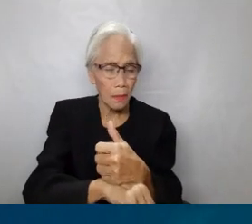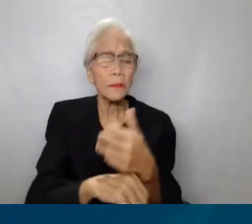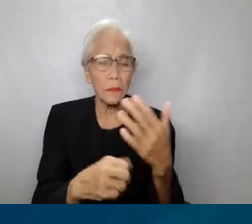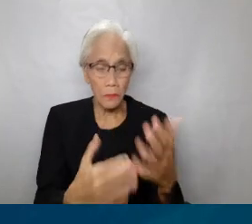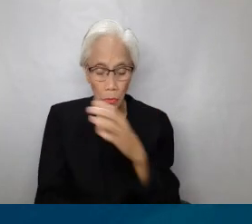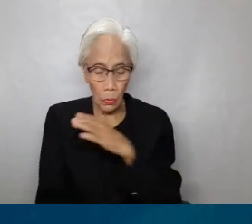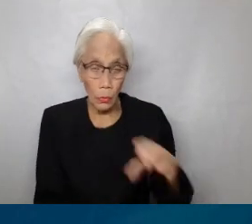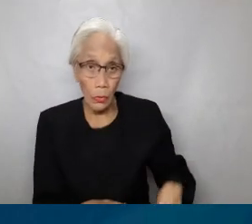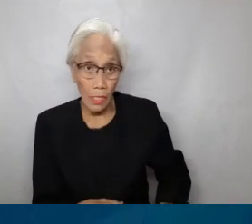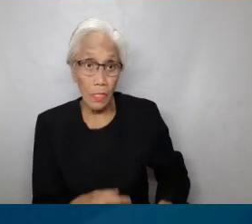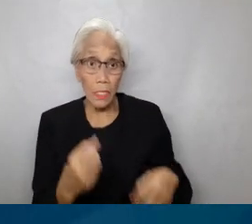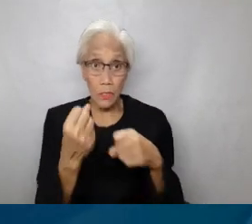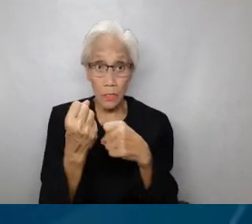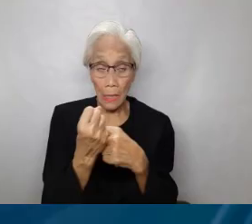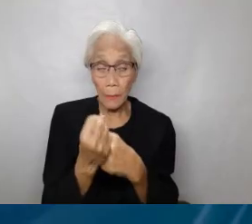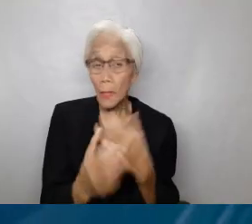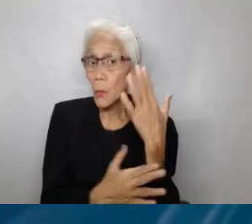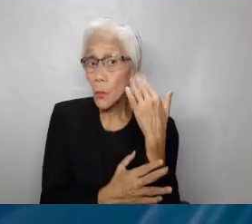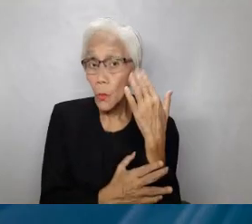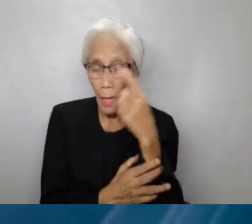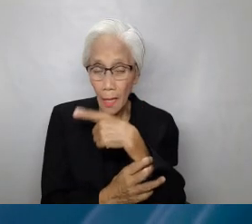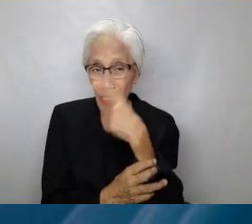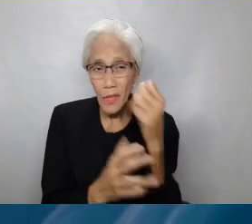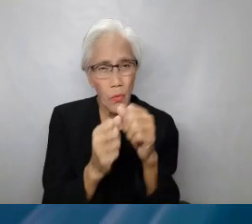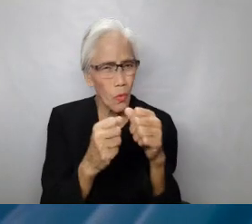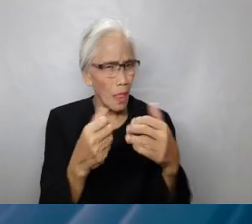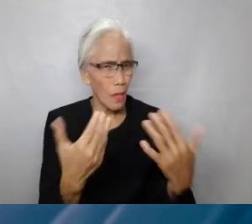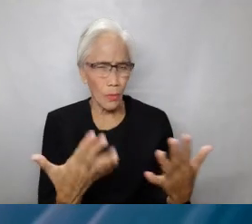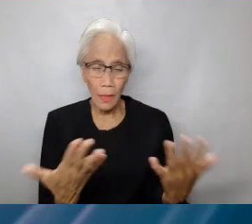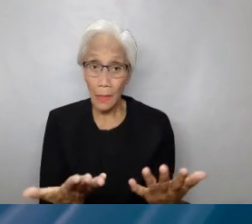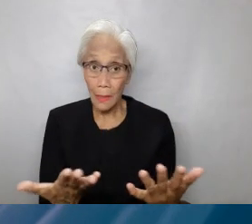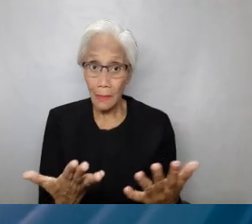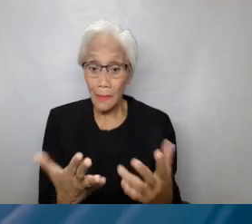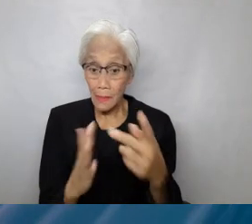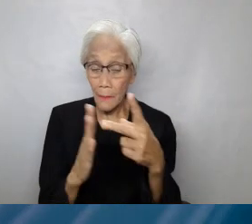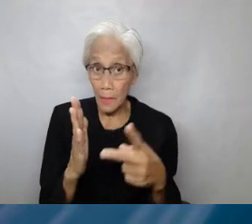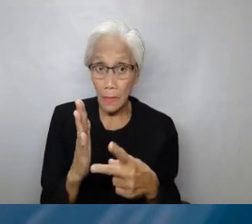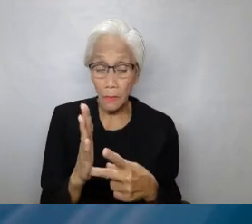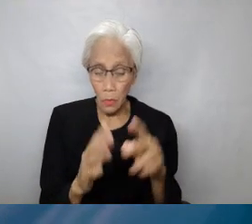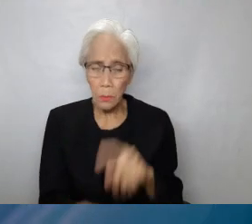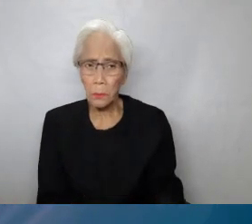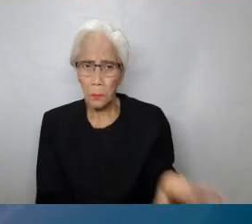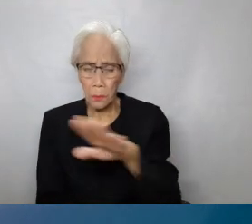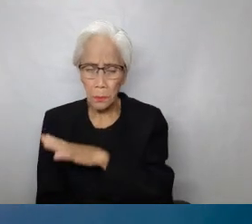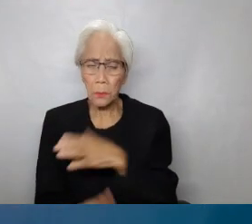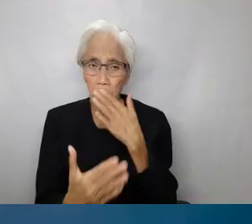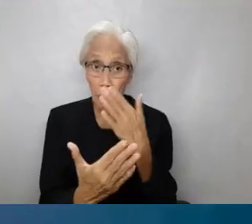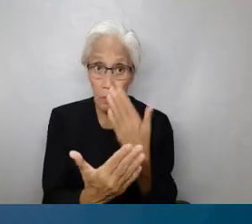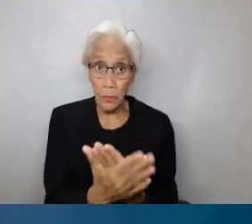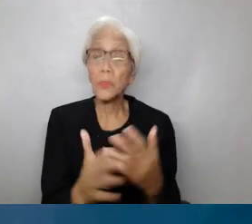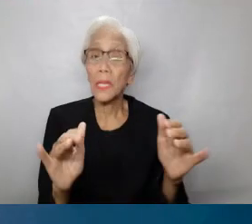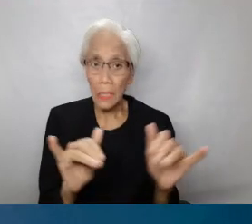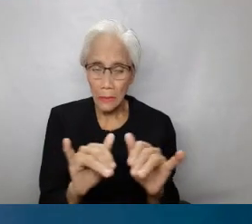foundation of Christian sustainability. Kasi without these faith principles, we